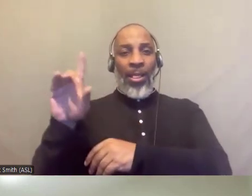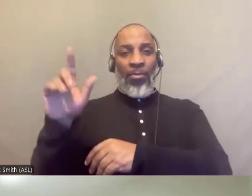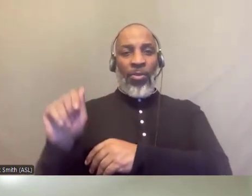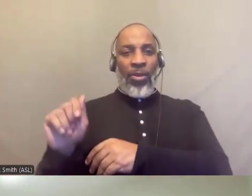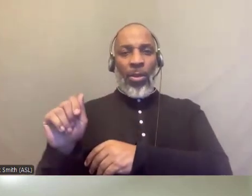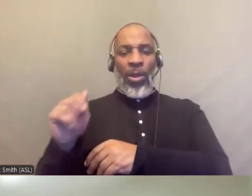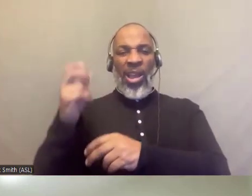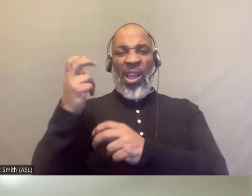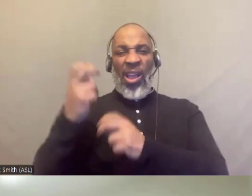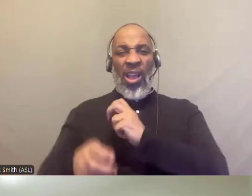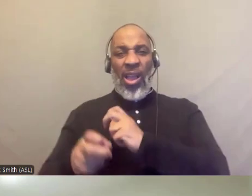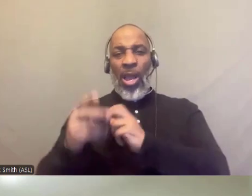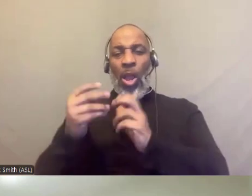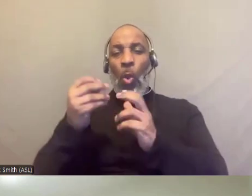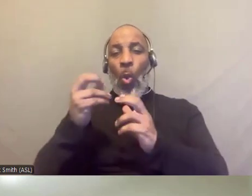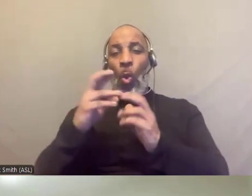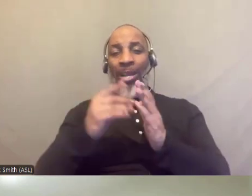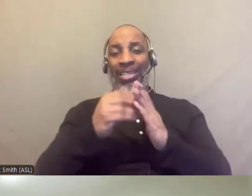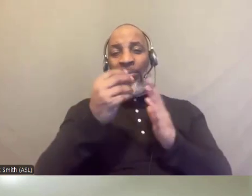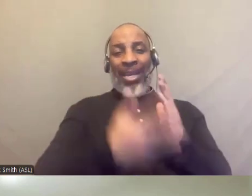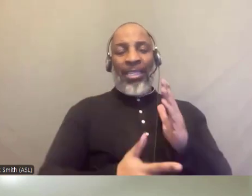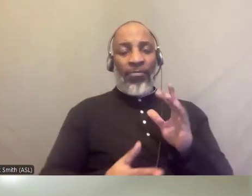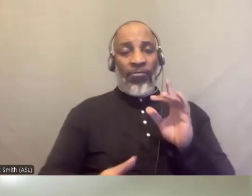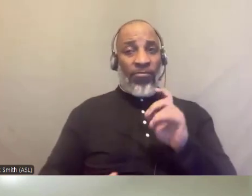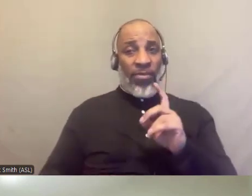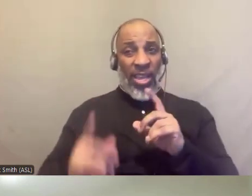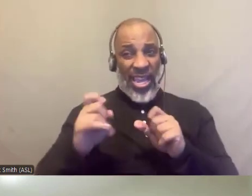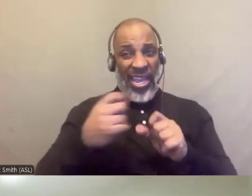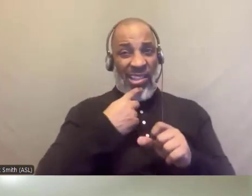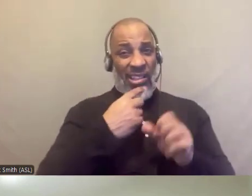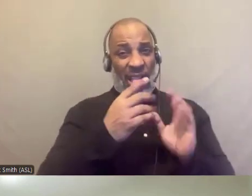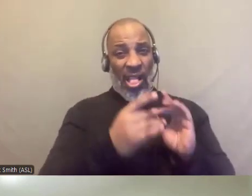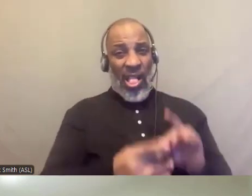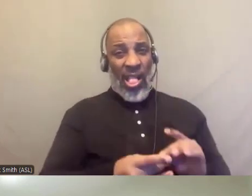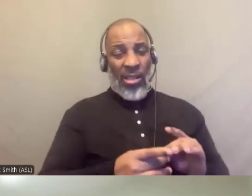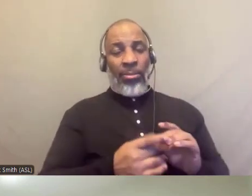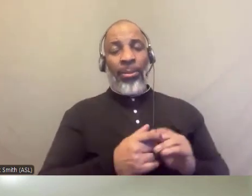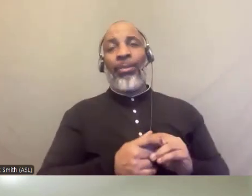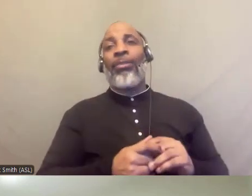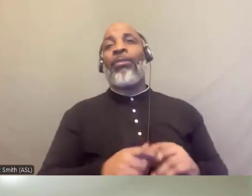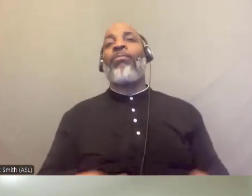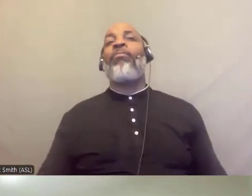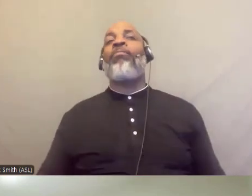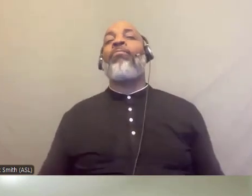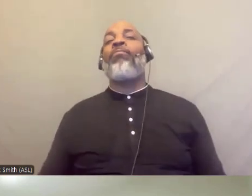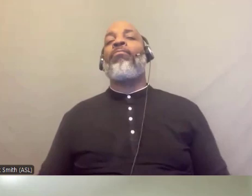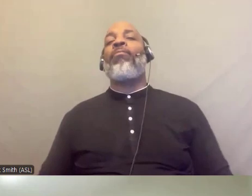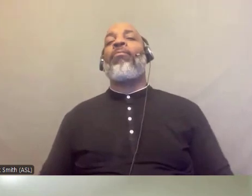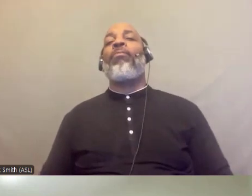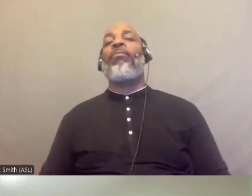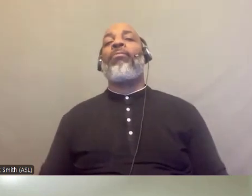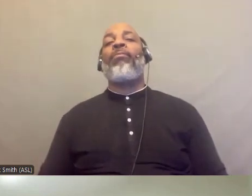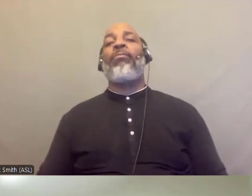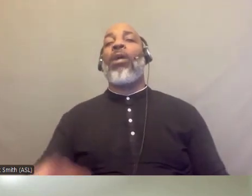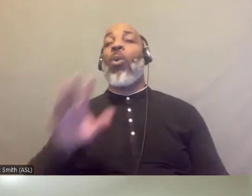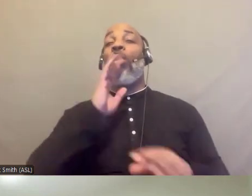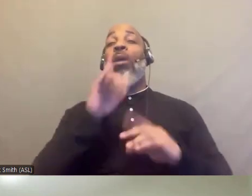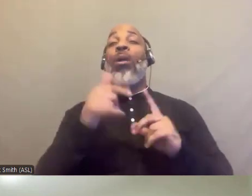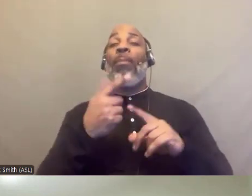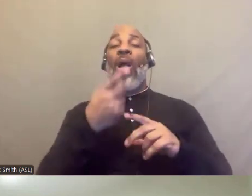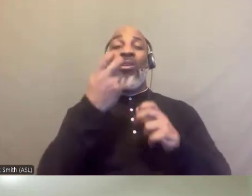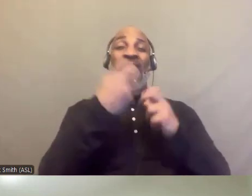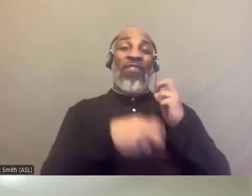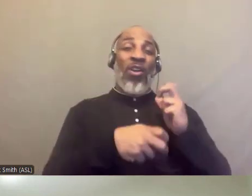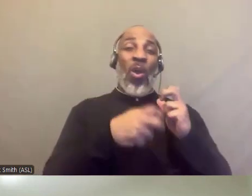too difficult or expensive? So we'll launch the poll question. We're getting at, obviously, when we're talking about difficulty